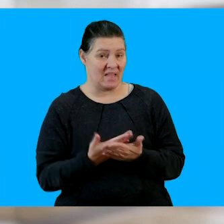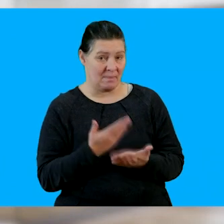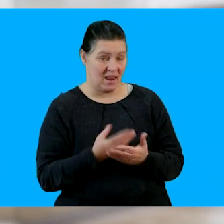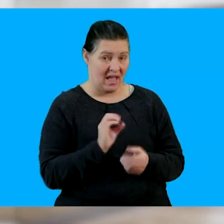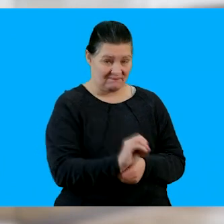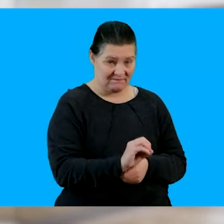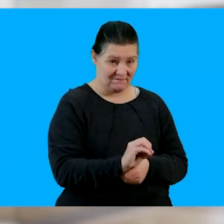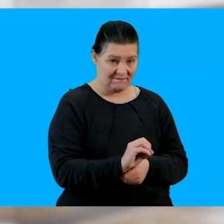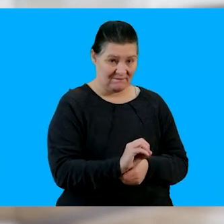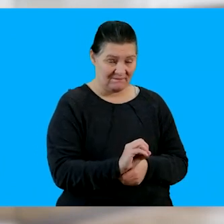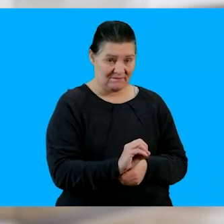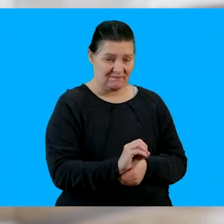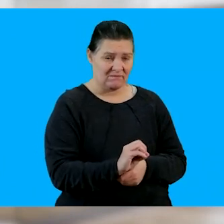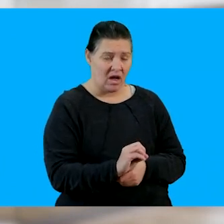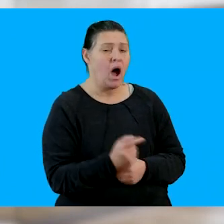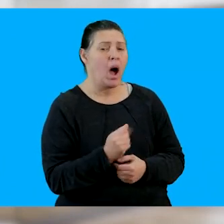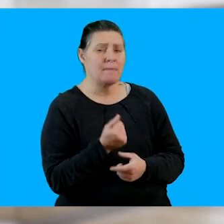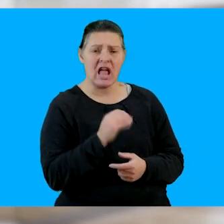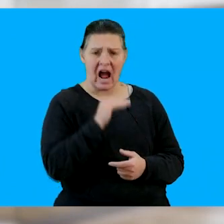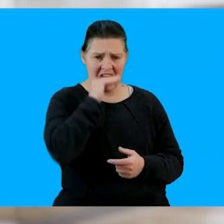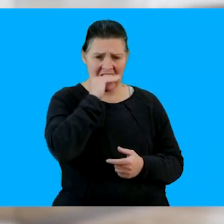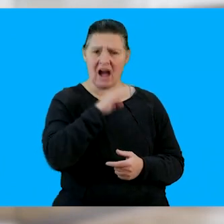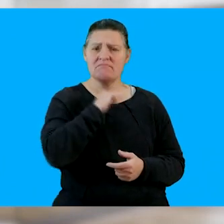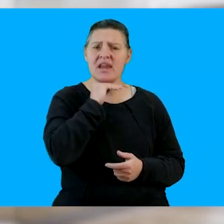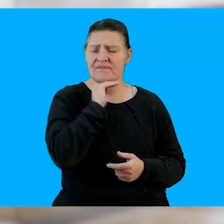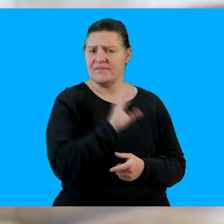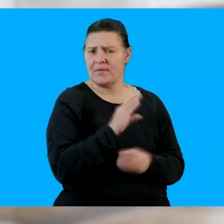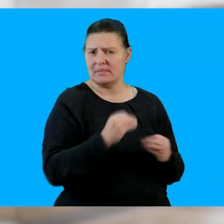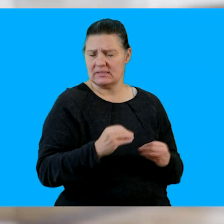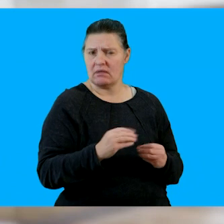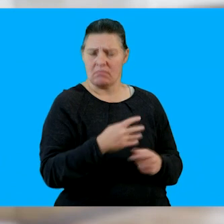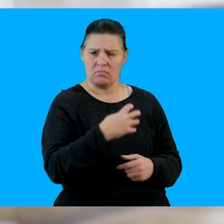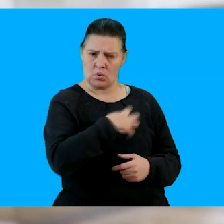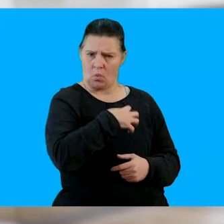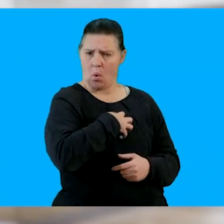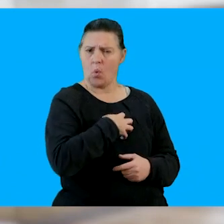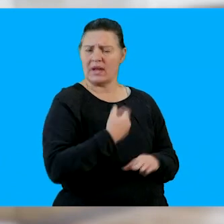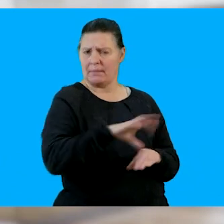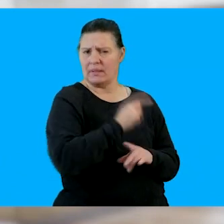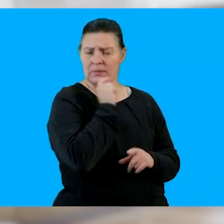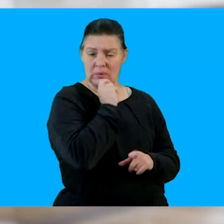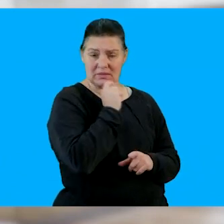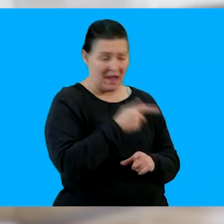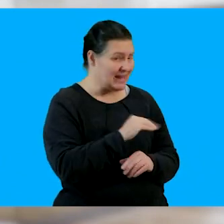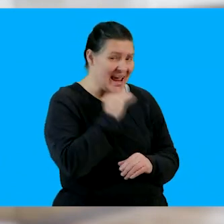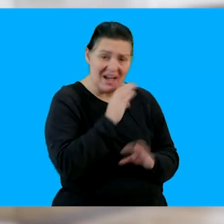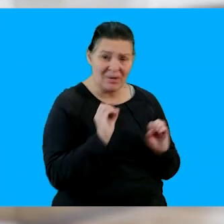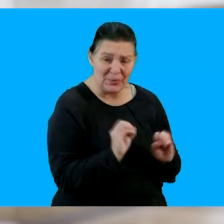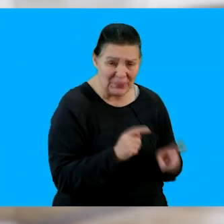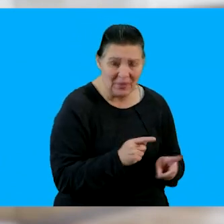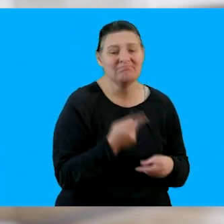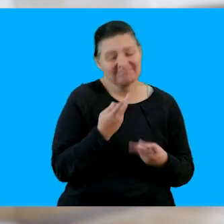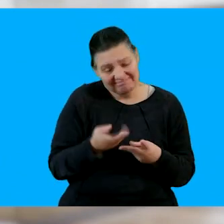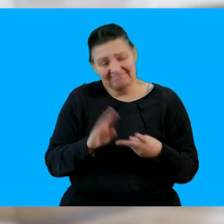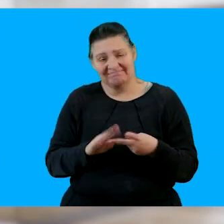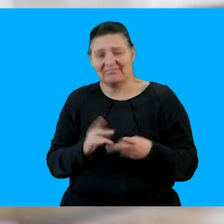is available, if you have money, enough money that you need in your business, you can use your own capital. But if it's not enough,